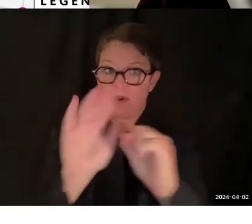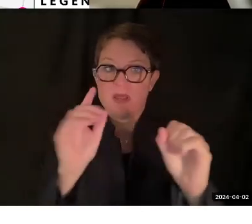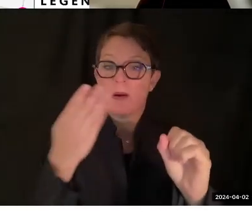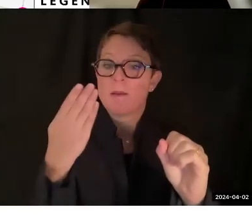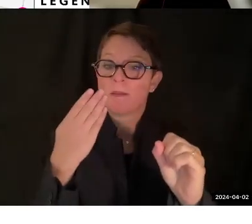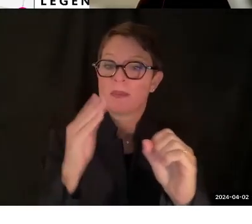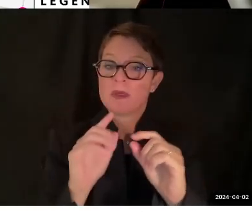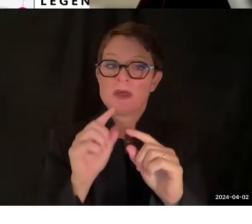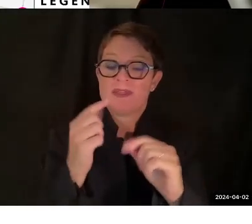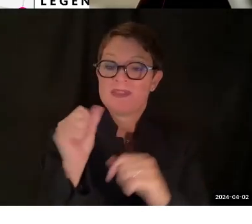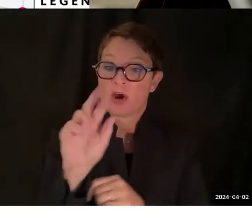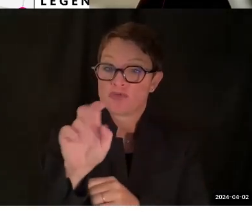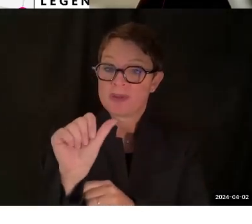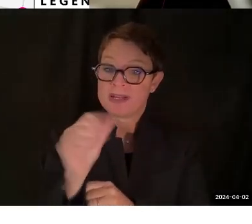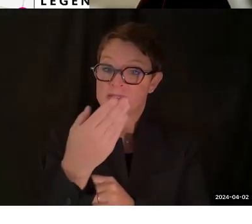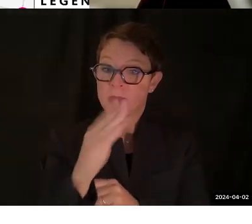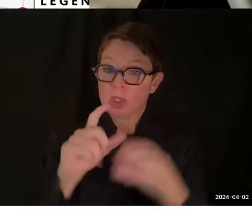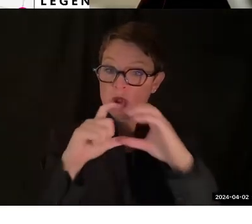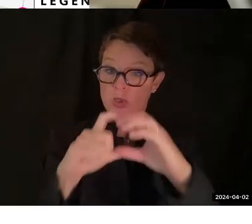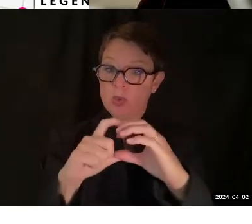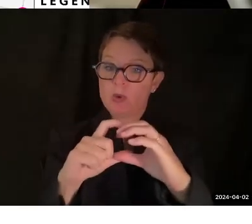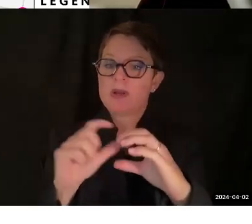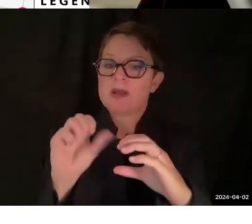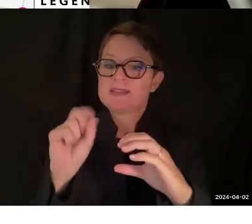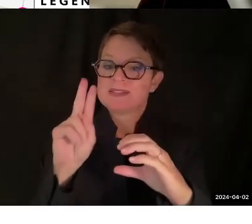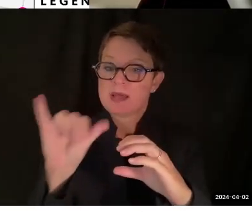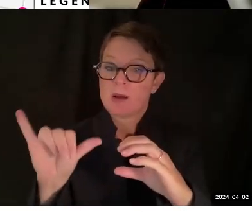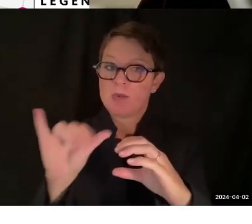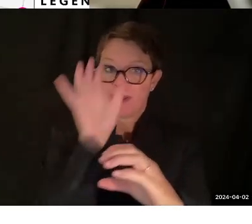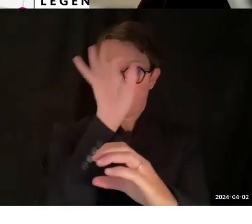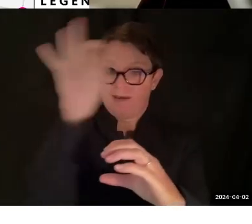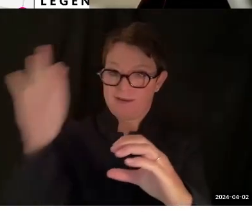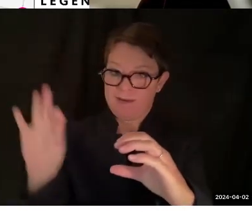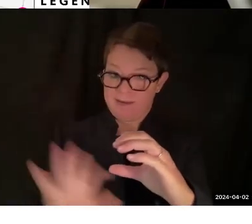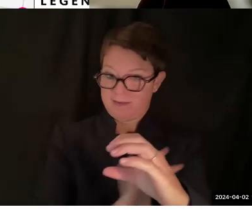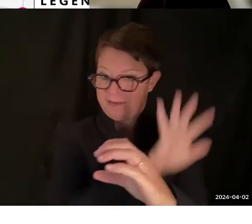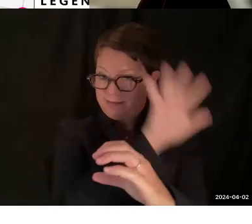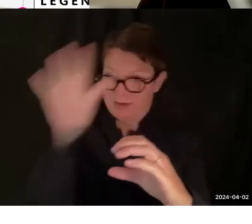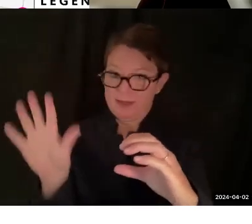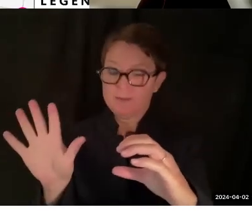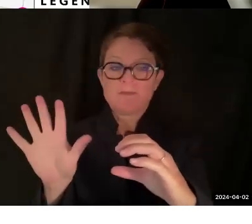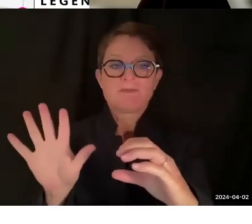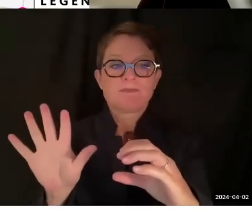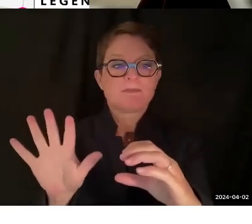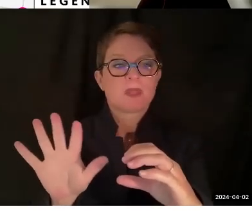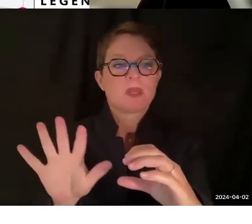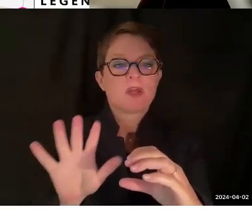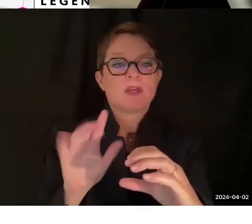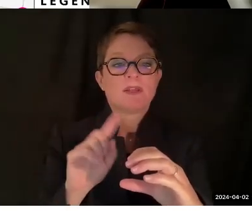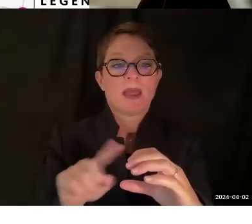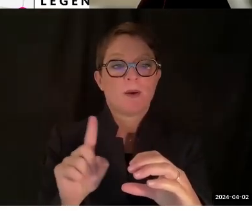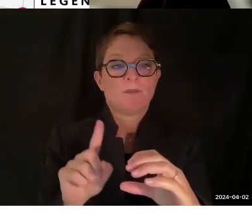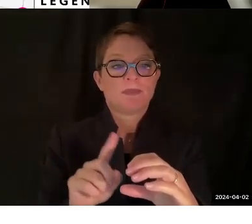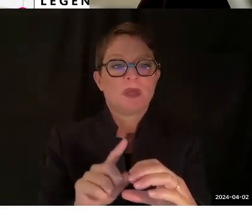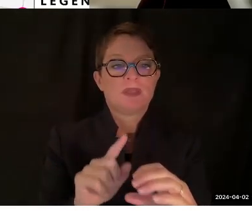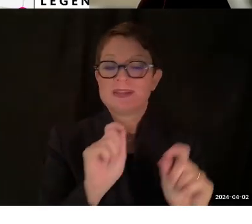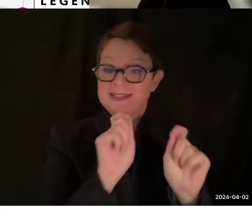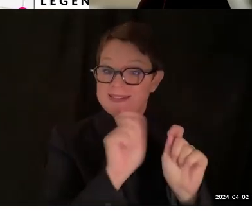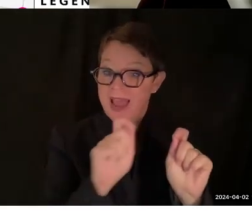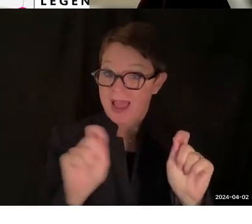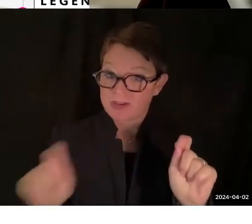blue. The existing stops and subway entrances that are anticipated to be relocated are shown in the dashed line